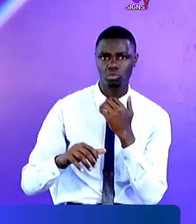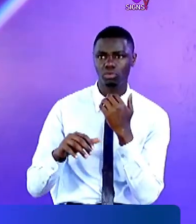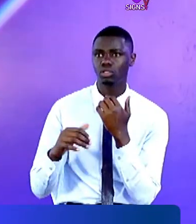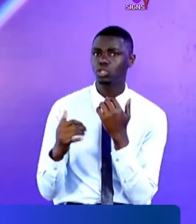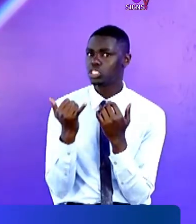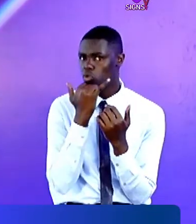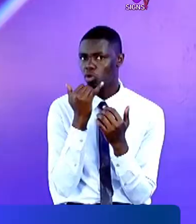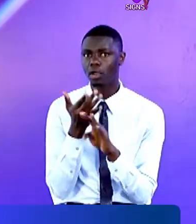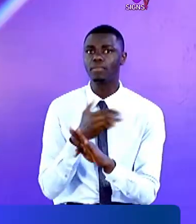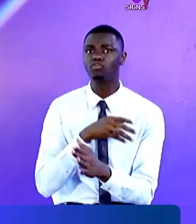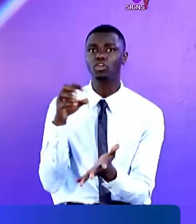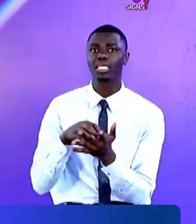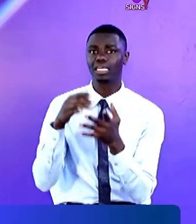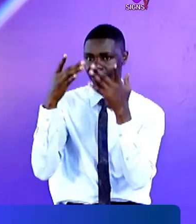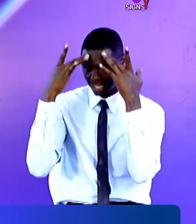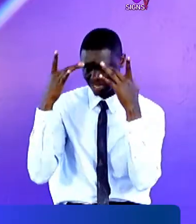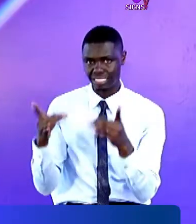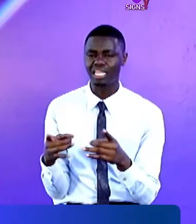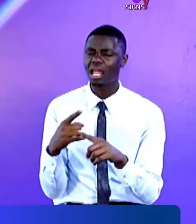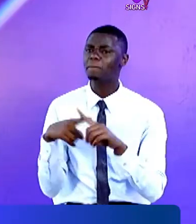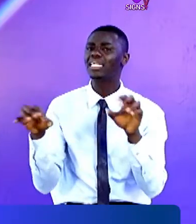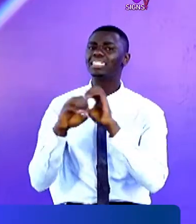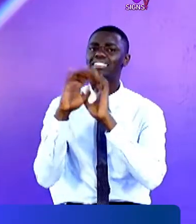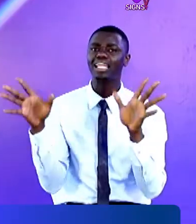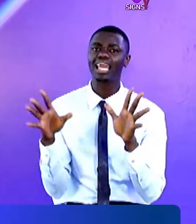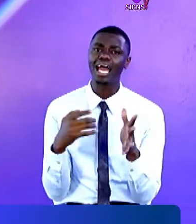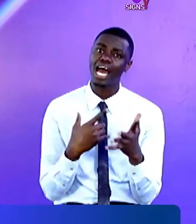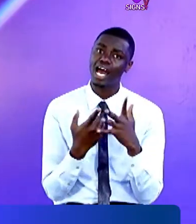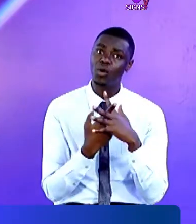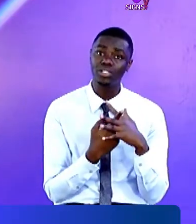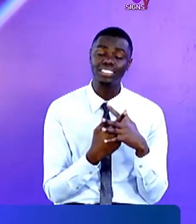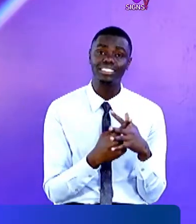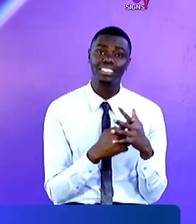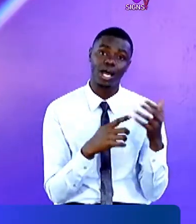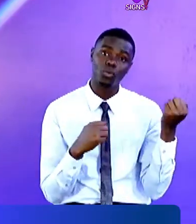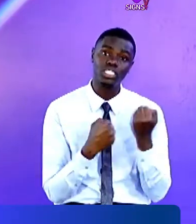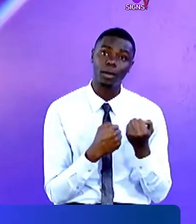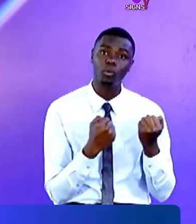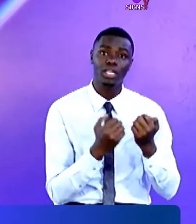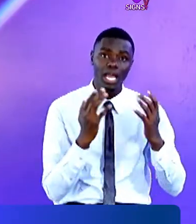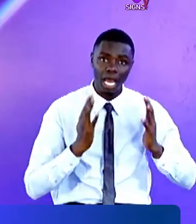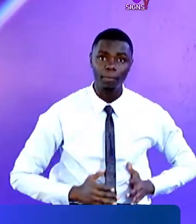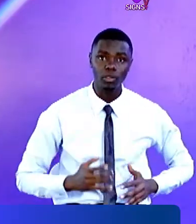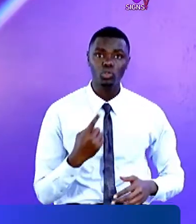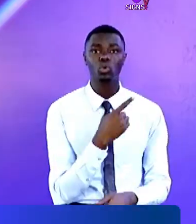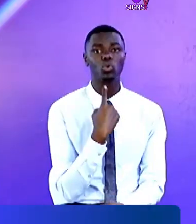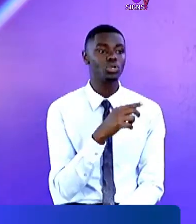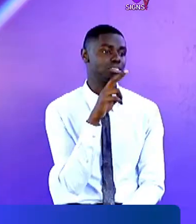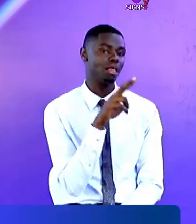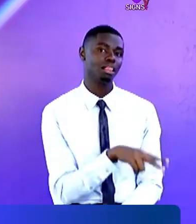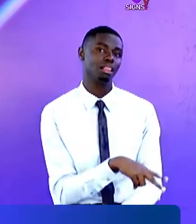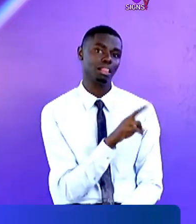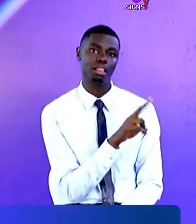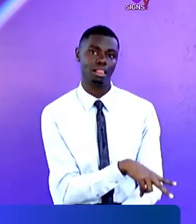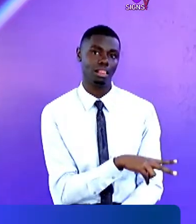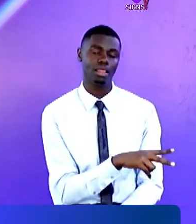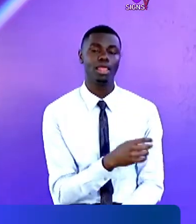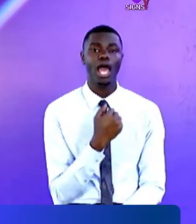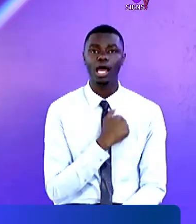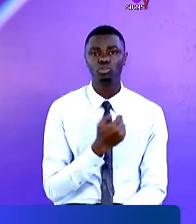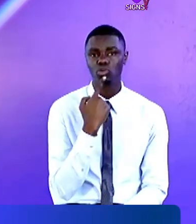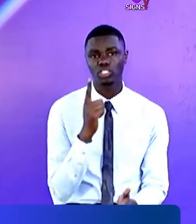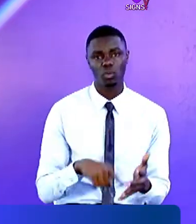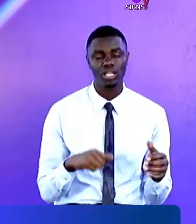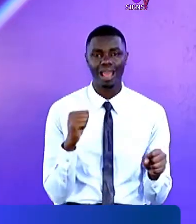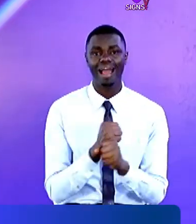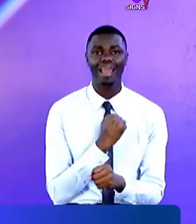is determined. But it is very clear, I'll stand on the side of the person actually who is being looked down upon. I'm also sorry to say I will